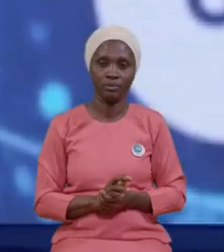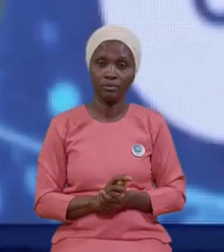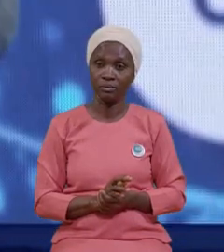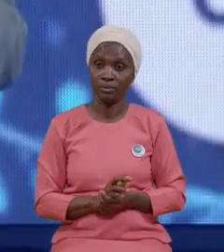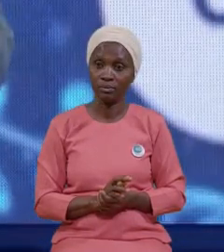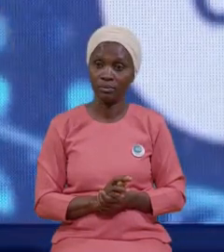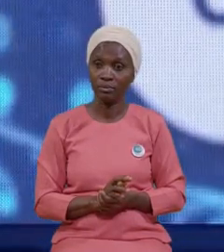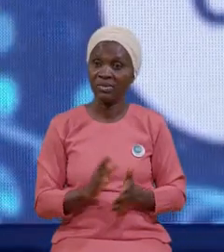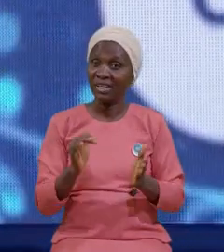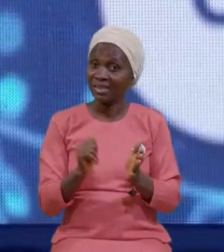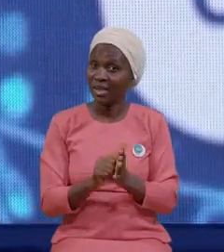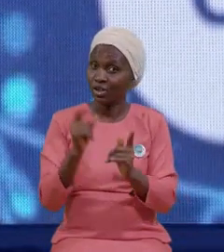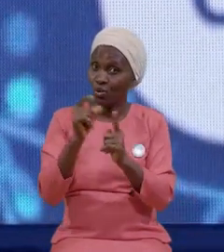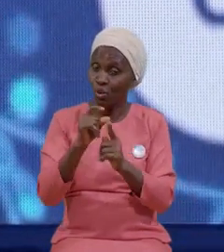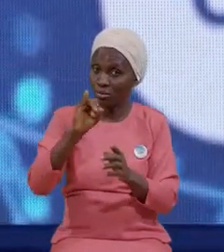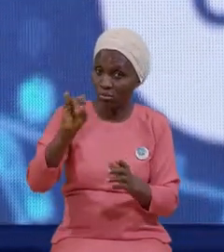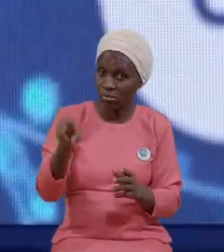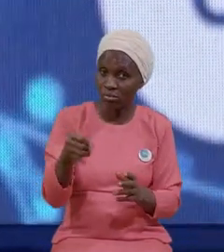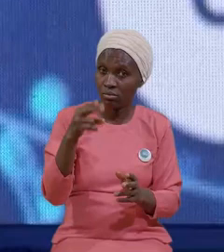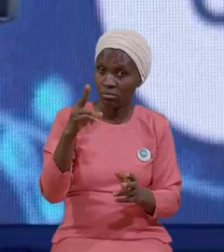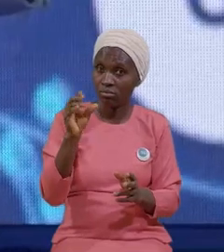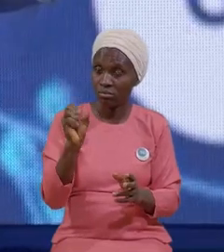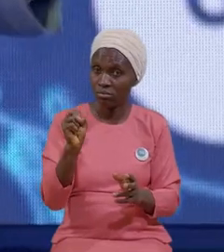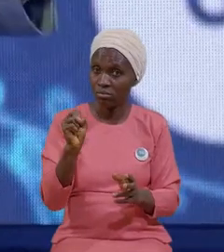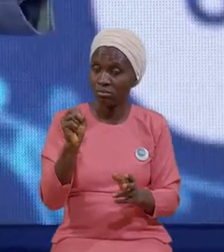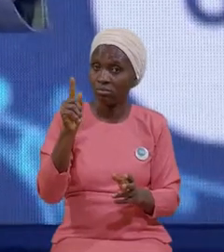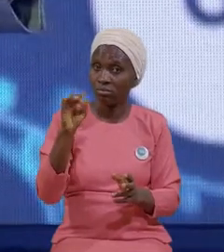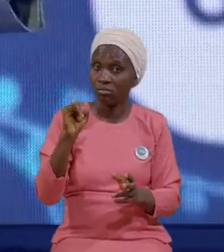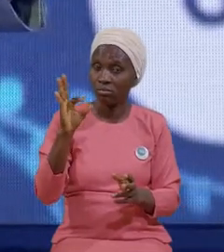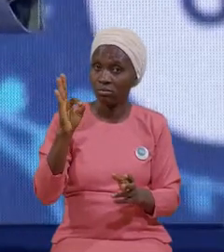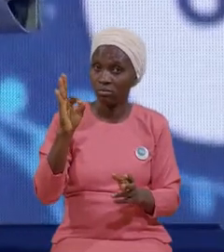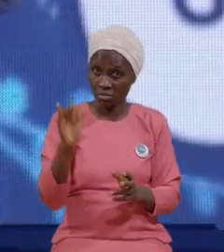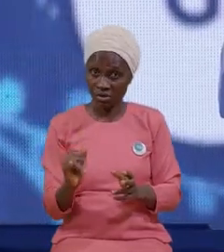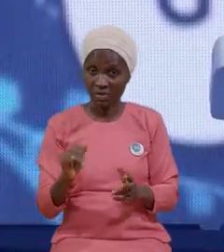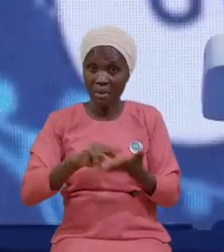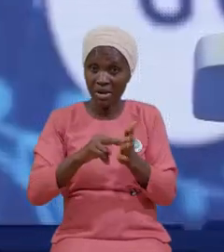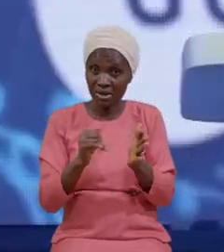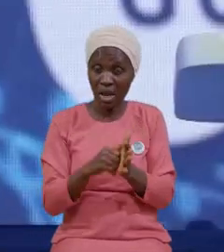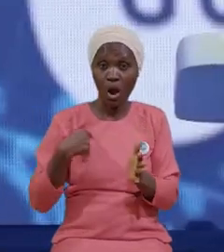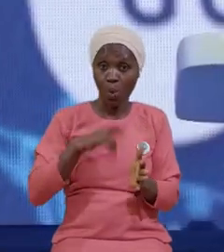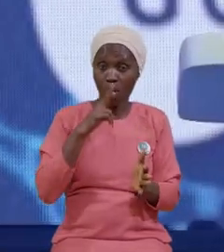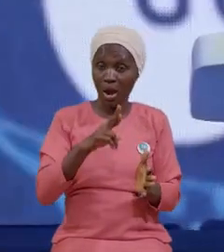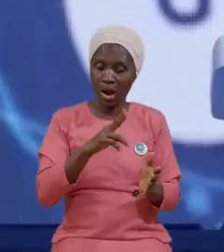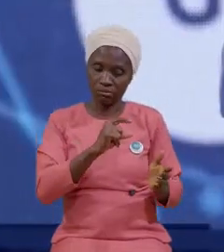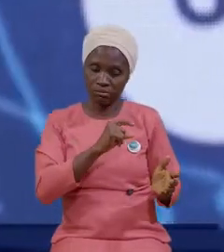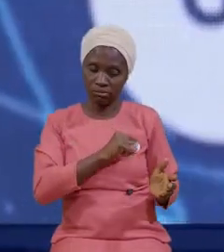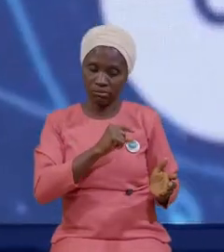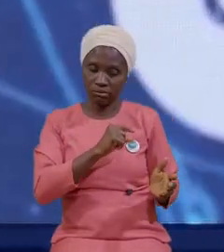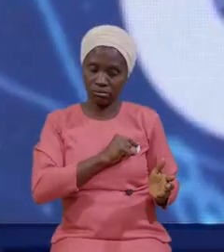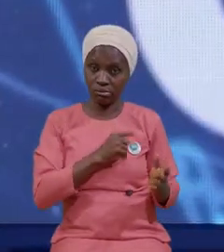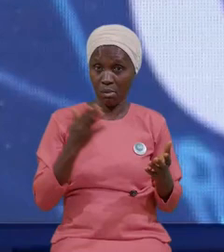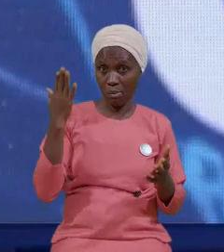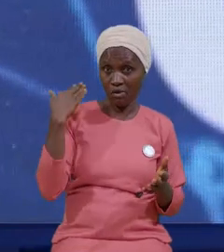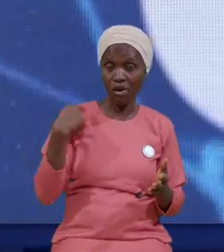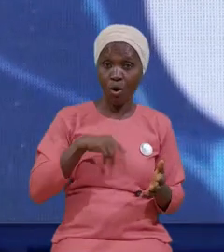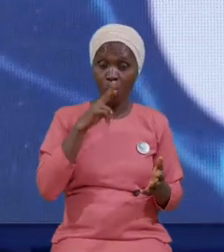That word justify means we were guilty. We were brought into the law